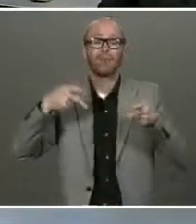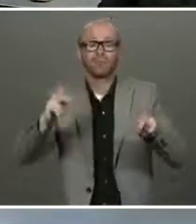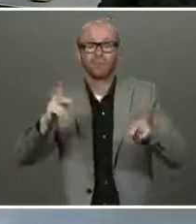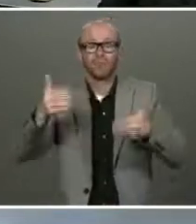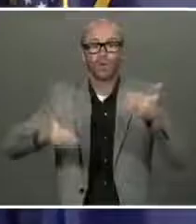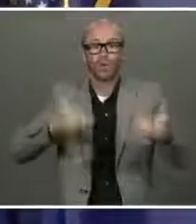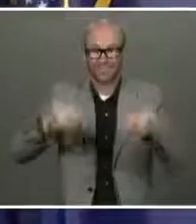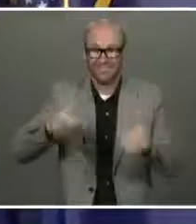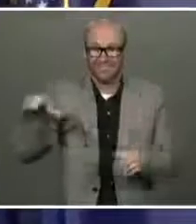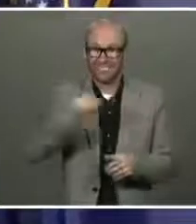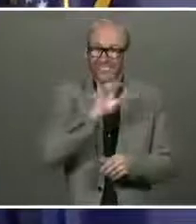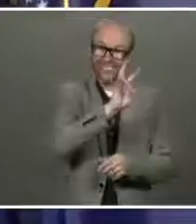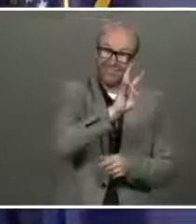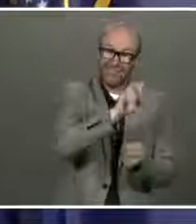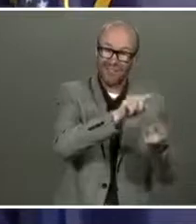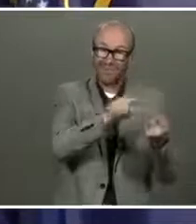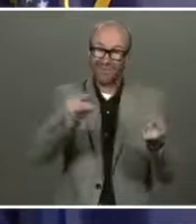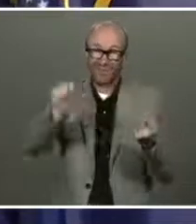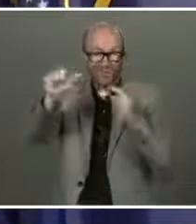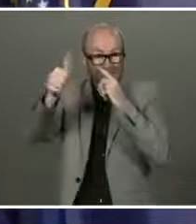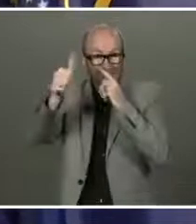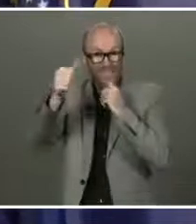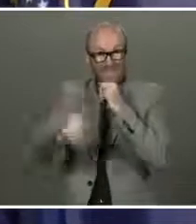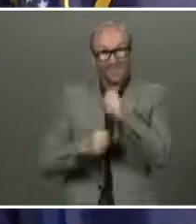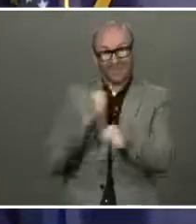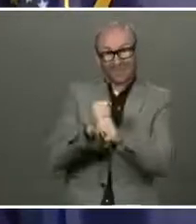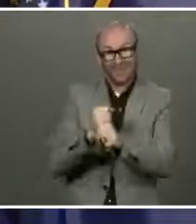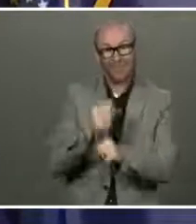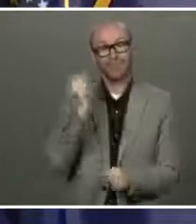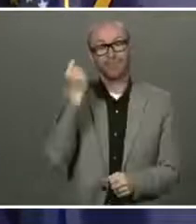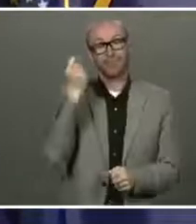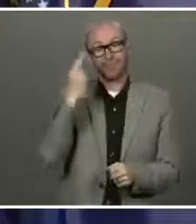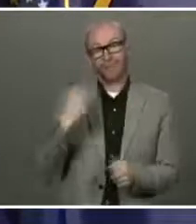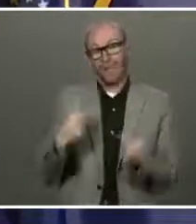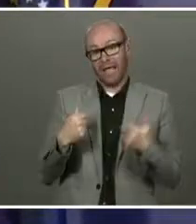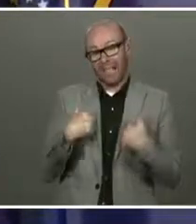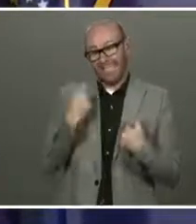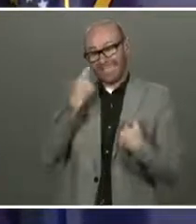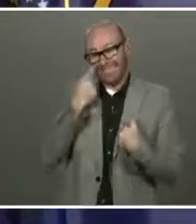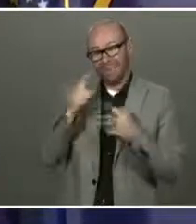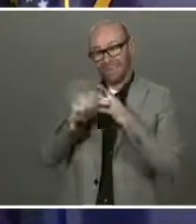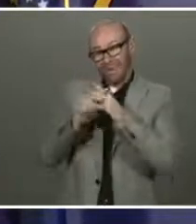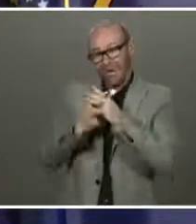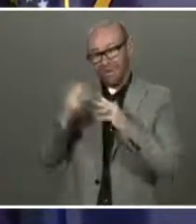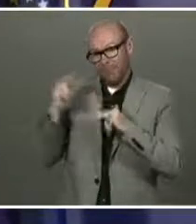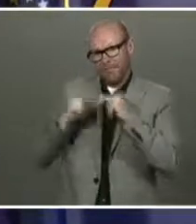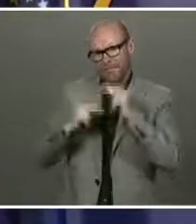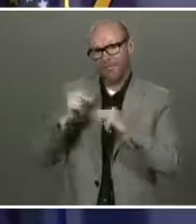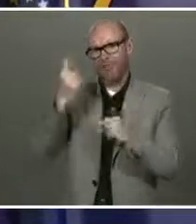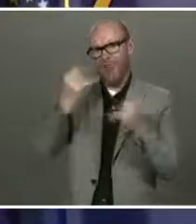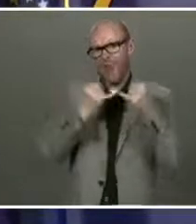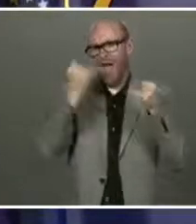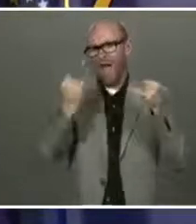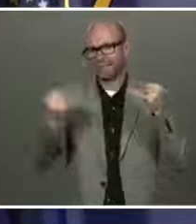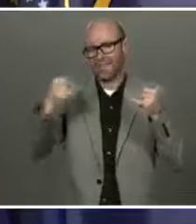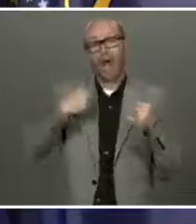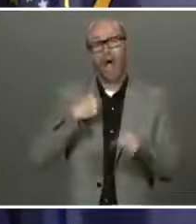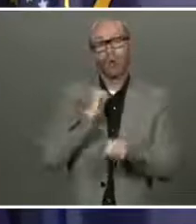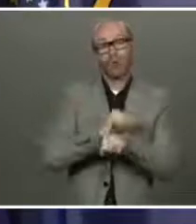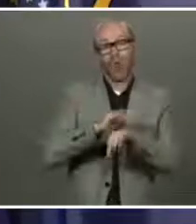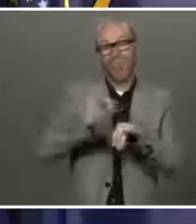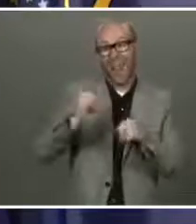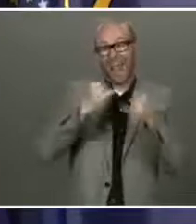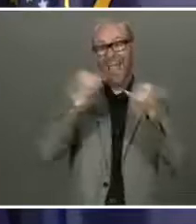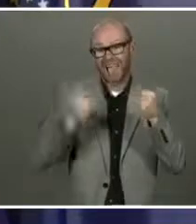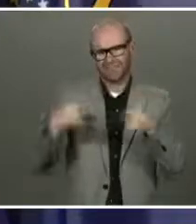7 to 10 years. We're just now building a transmission line in Utah that I was working on as a county commissioner in 2006, 2007,